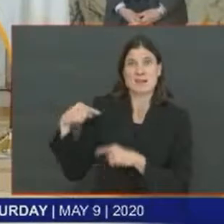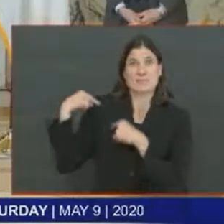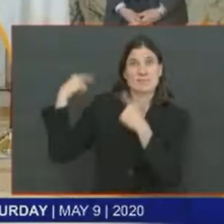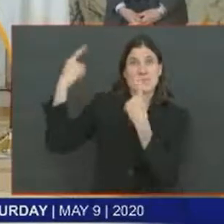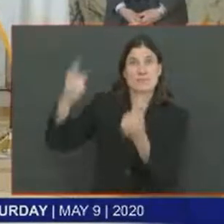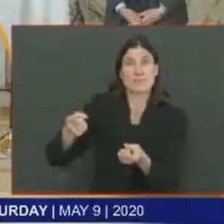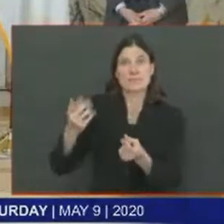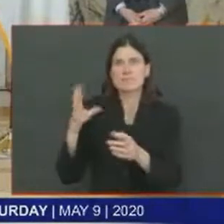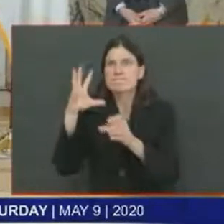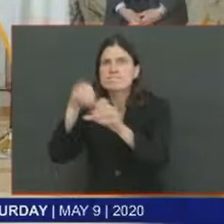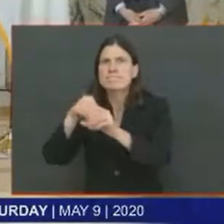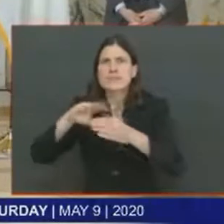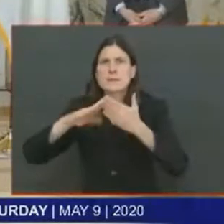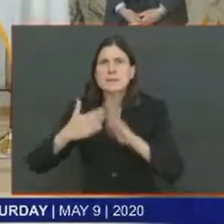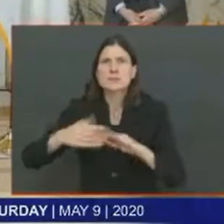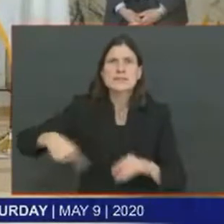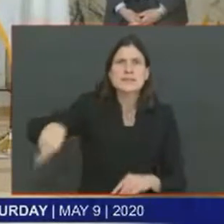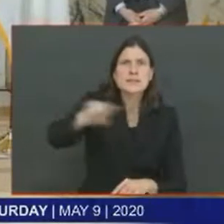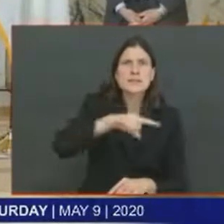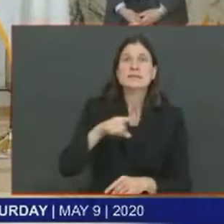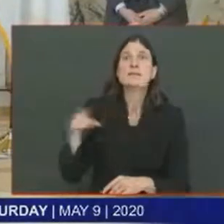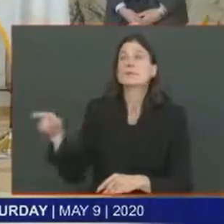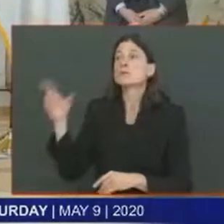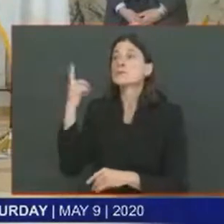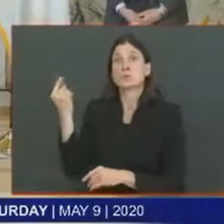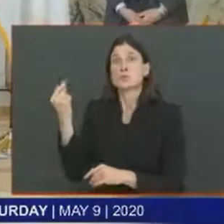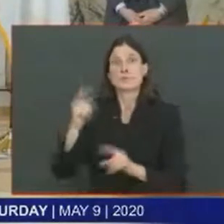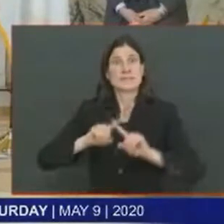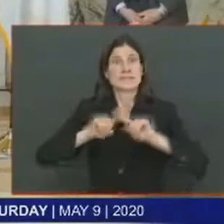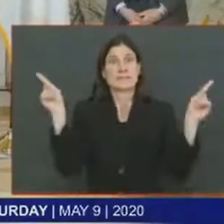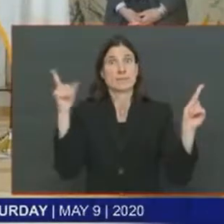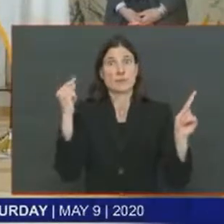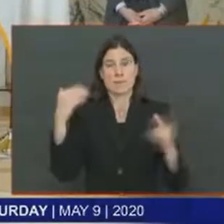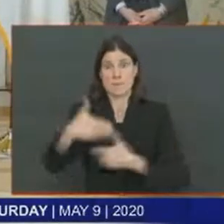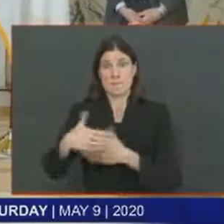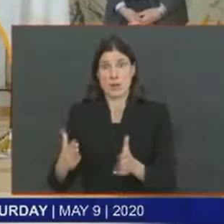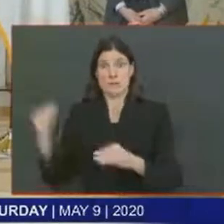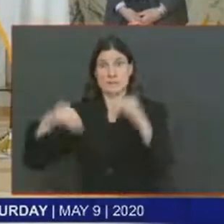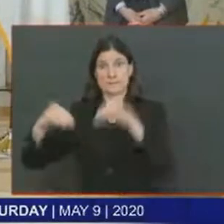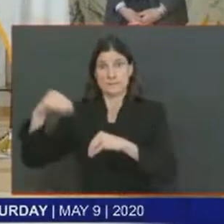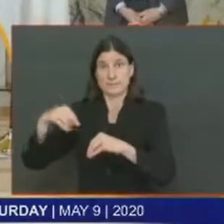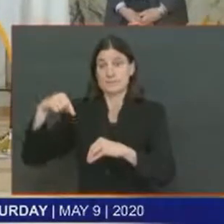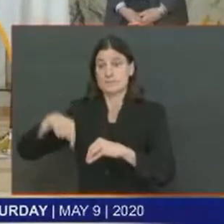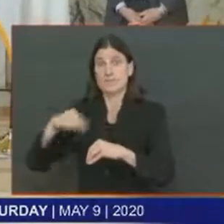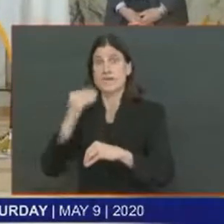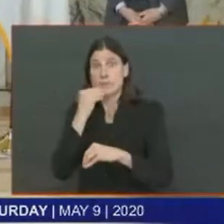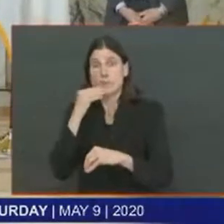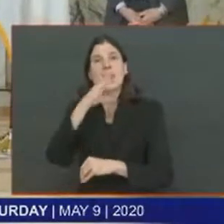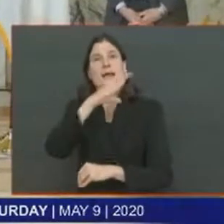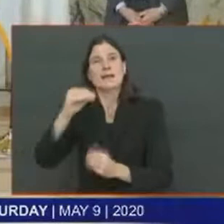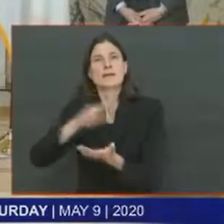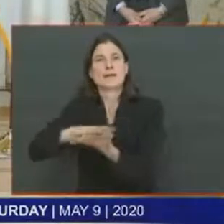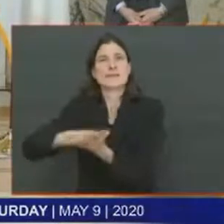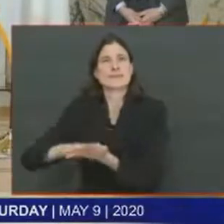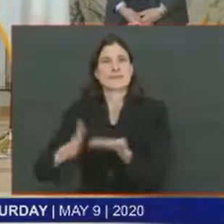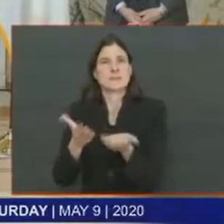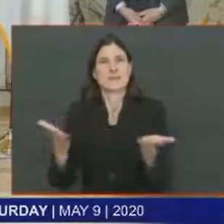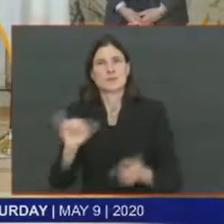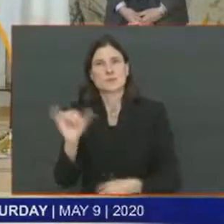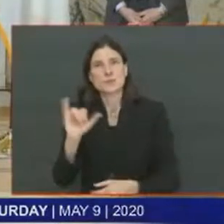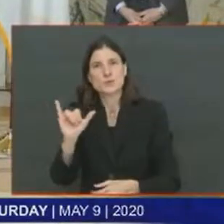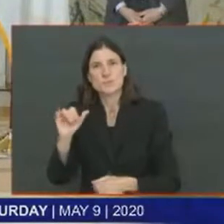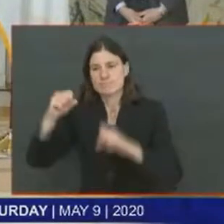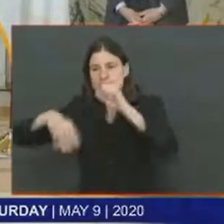home delivery of cleaning supplies and food for some of our most vulnerable families who can't afford these